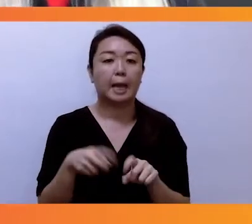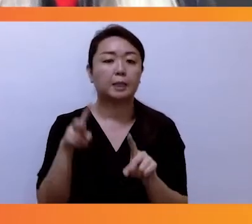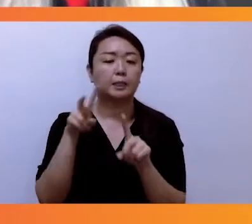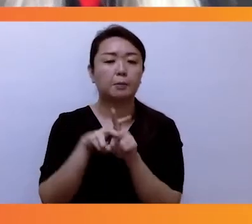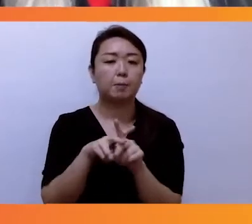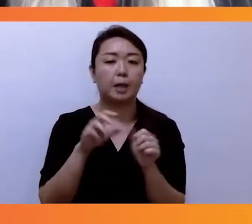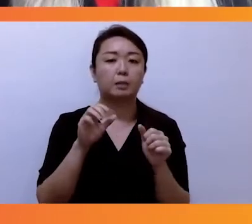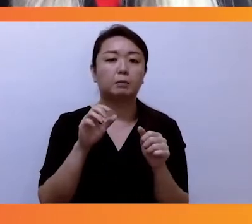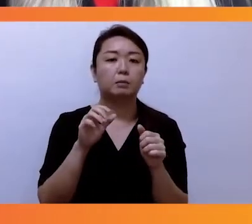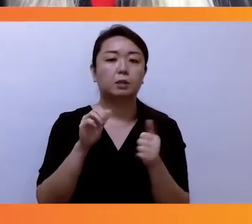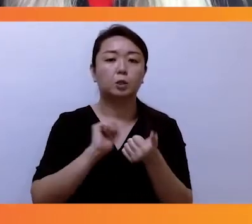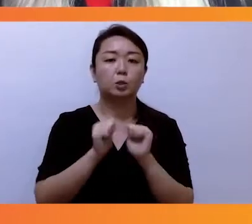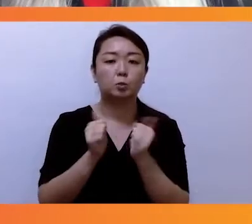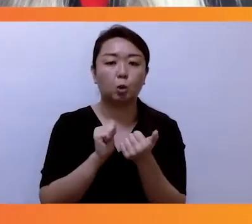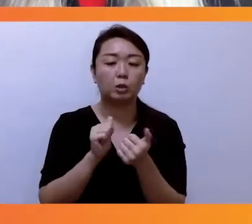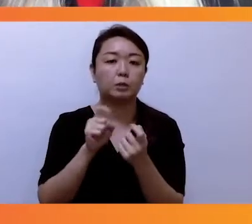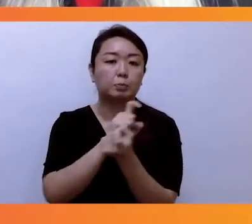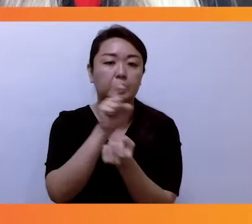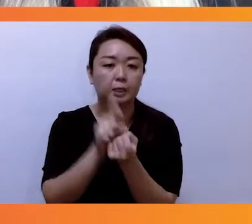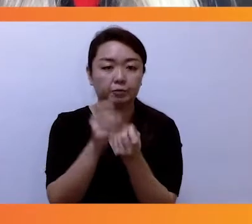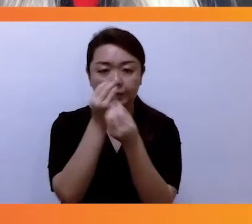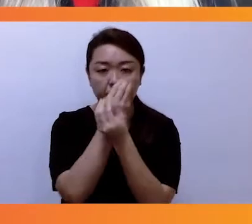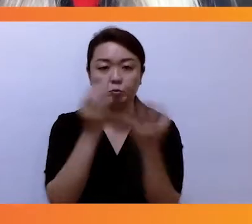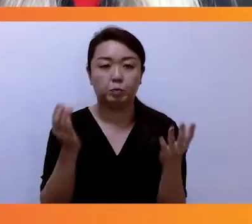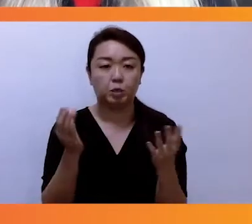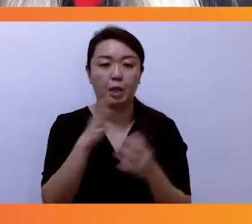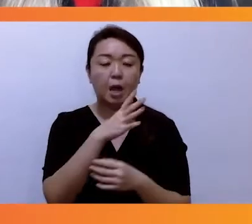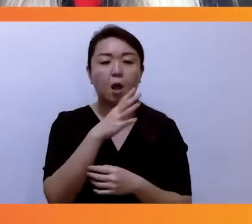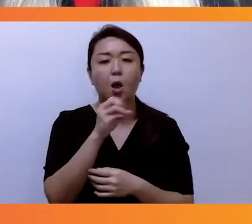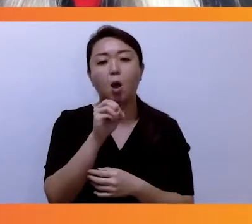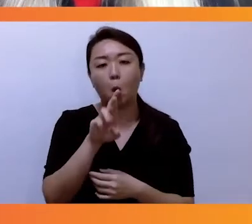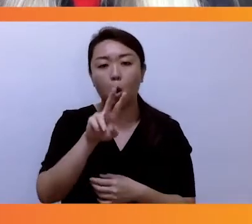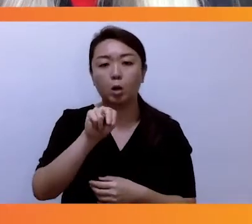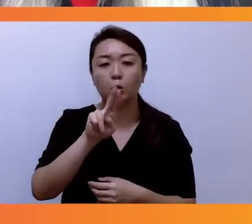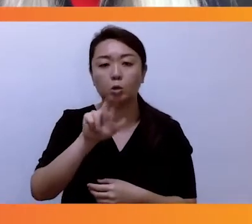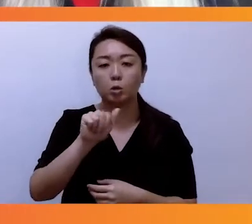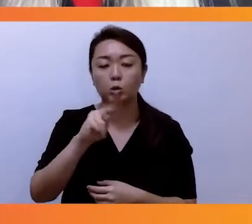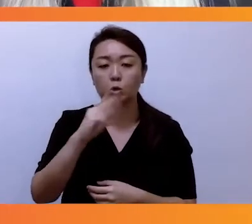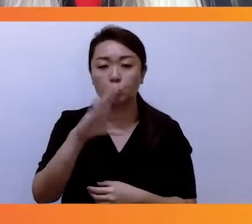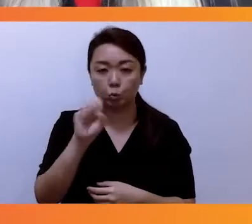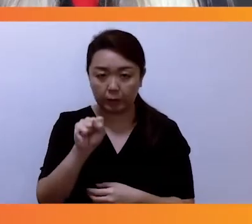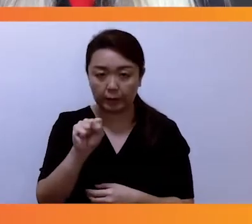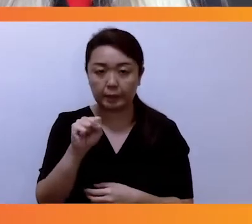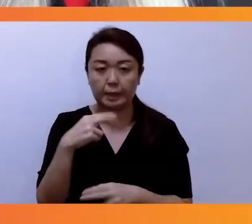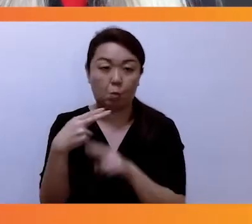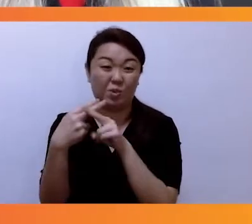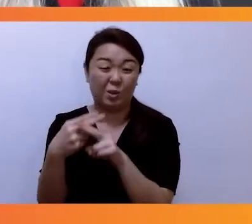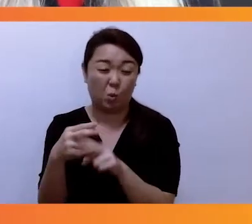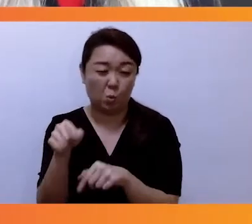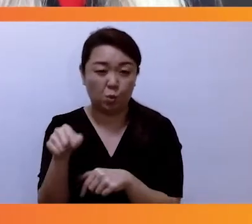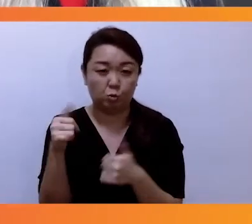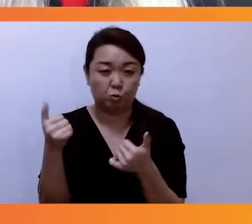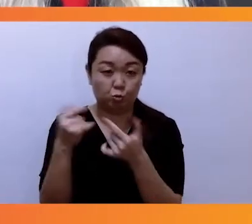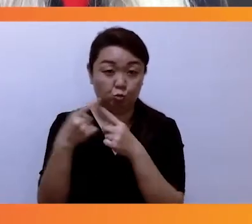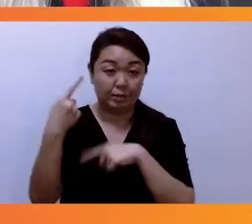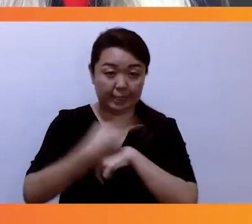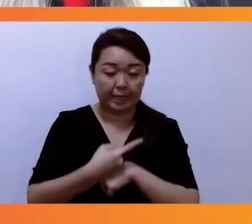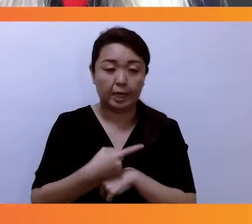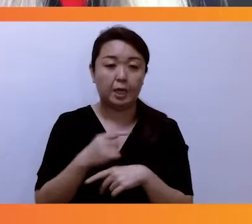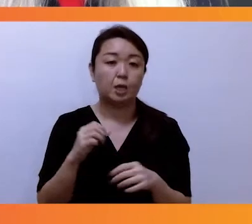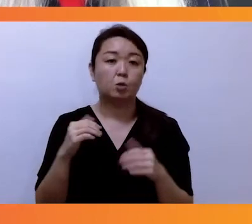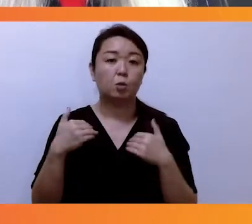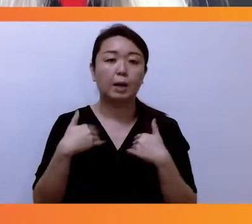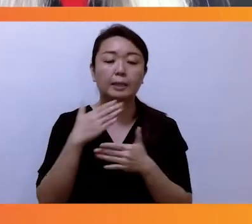apply sport-specific information, or nuances as we're calling them today,